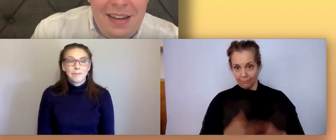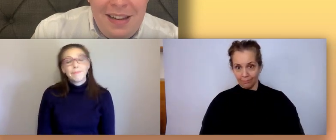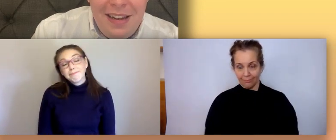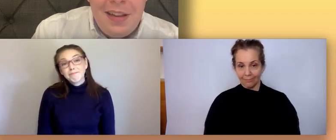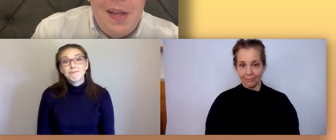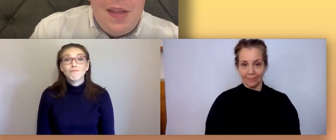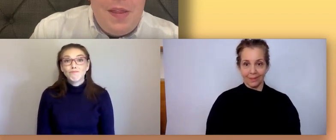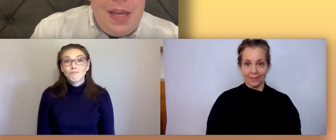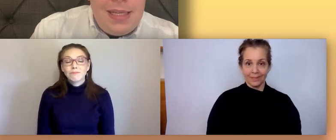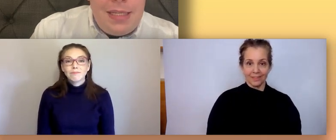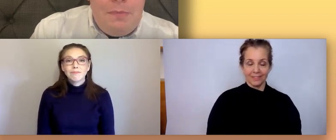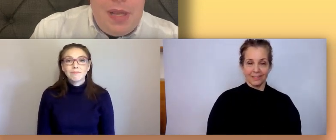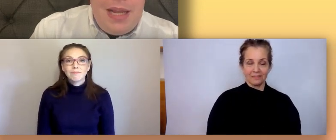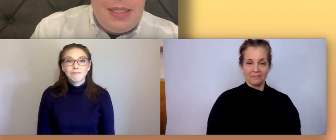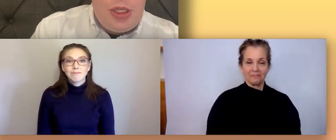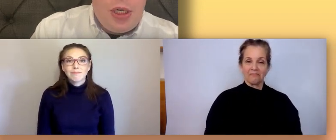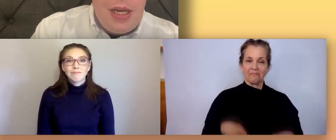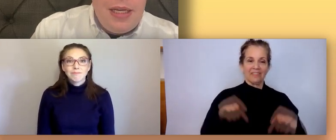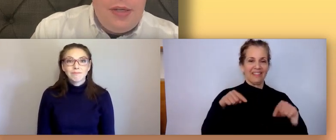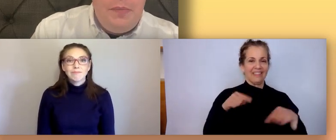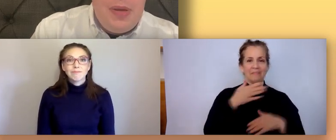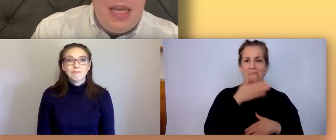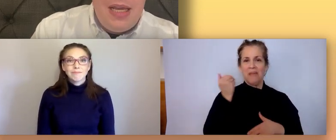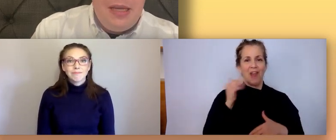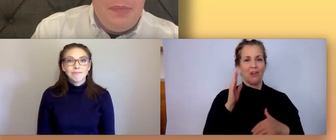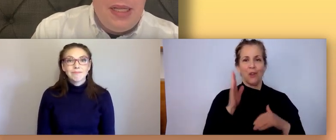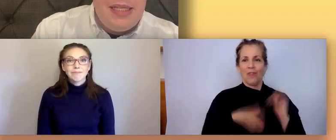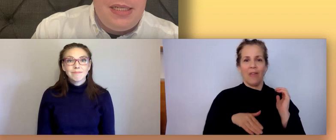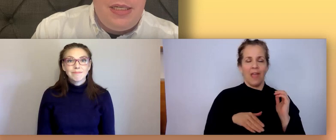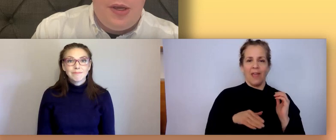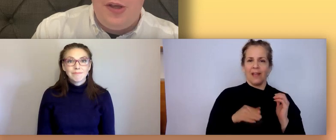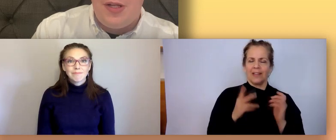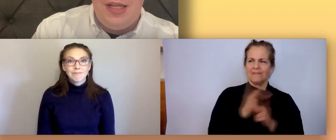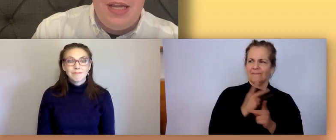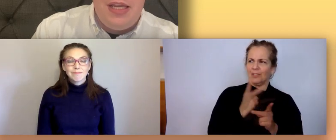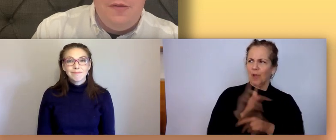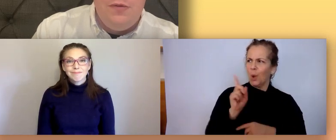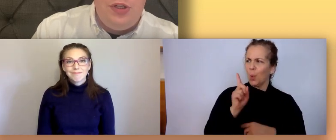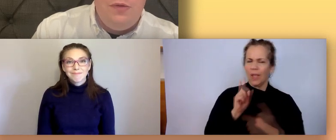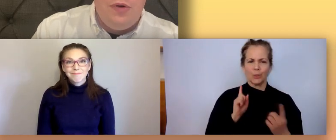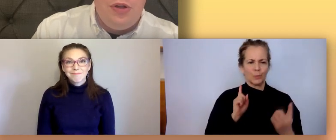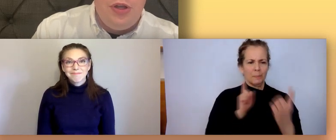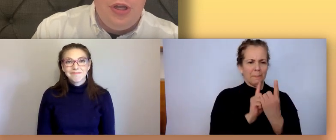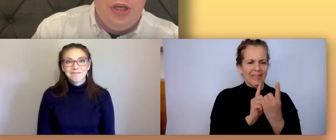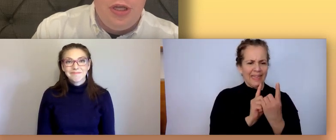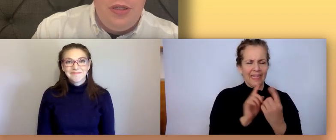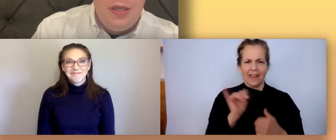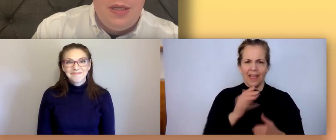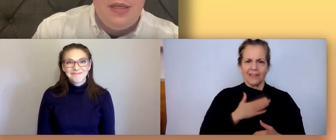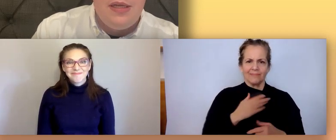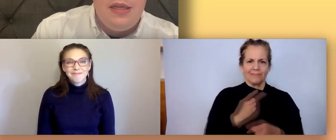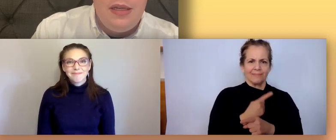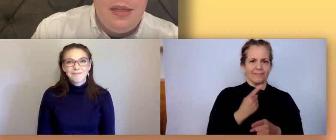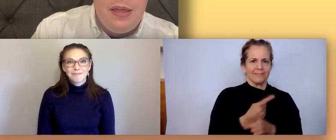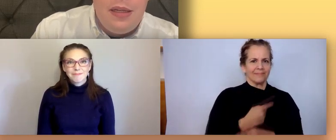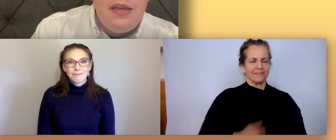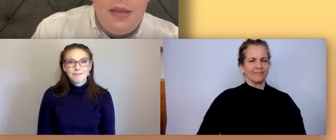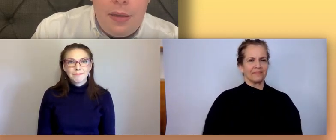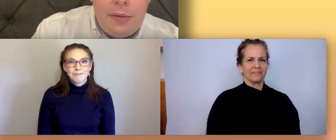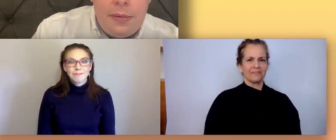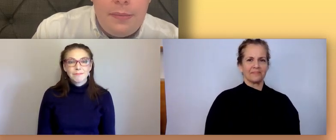enough. This beats trying to pick a place to talk like usual.